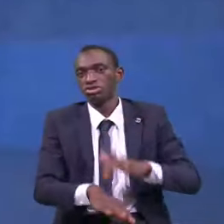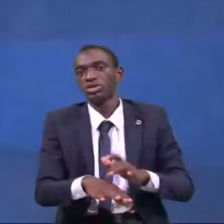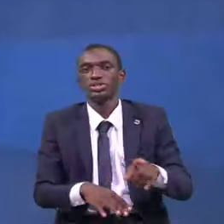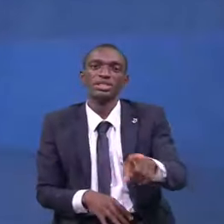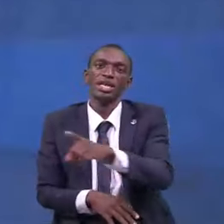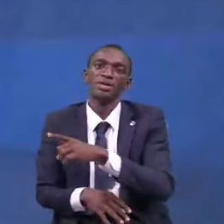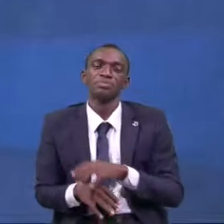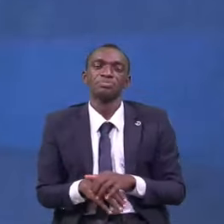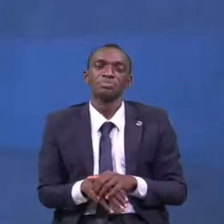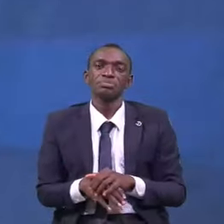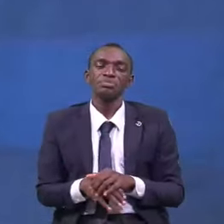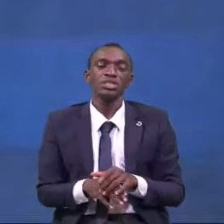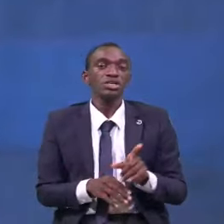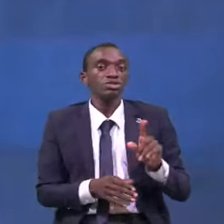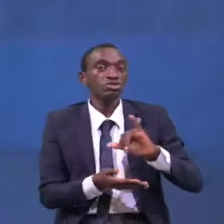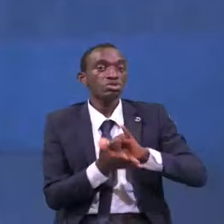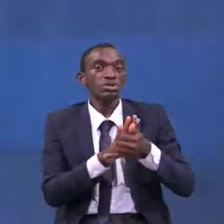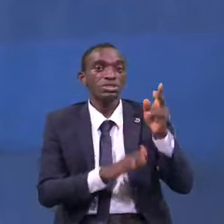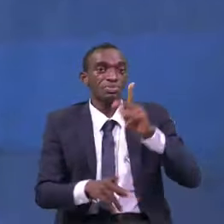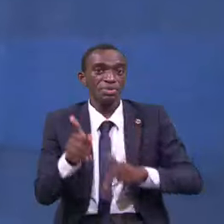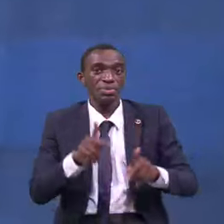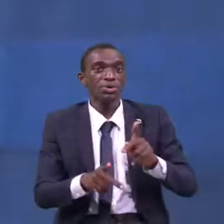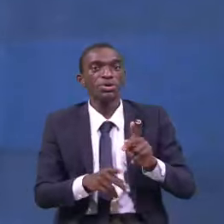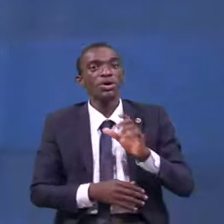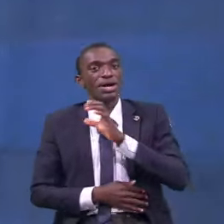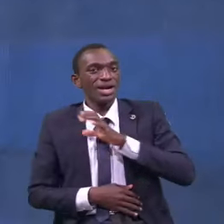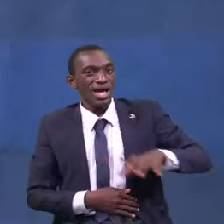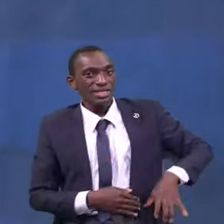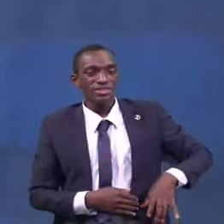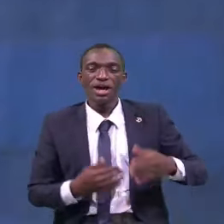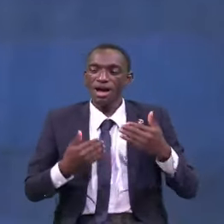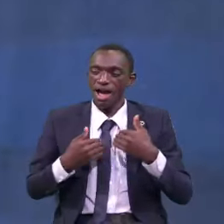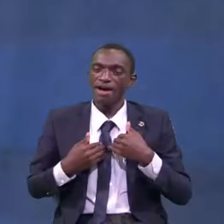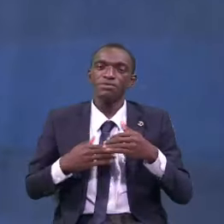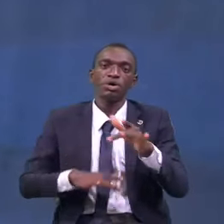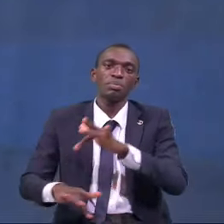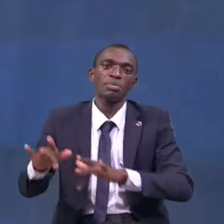Those are the people Christ has compassion on.